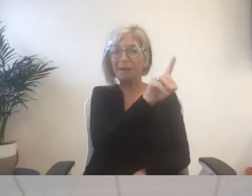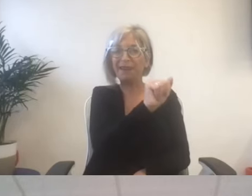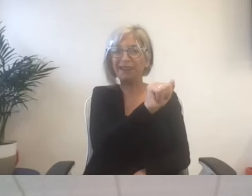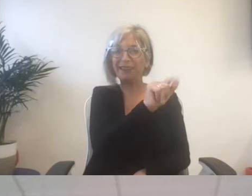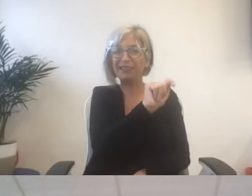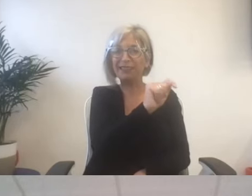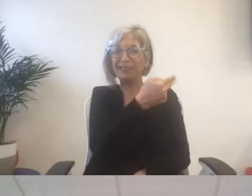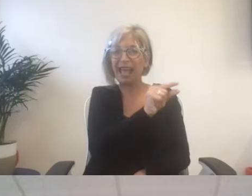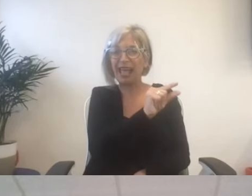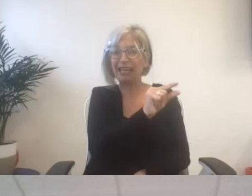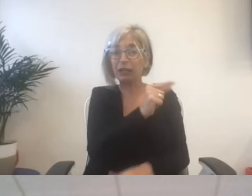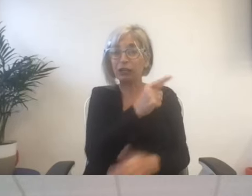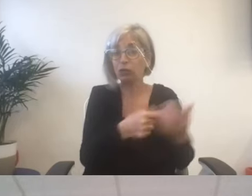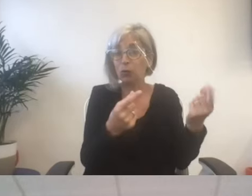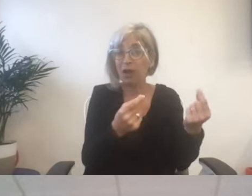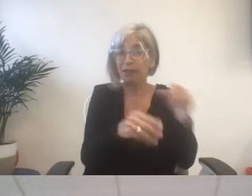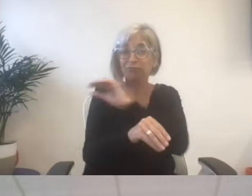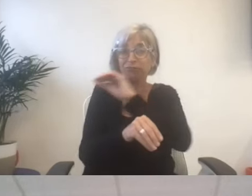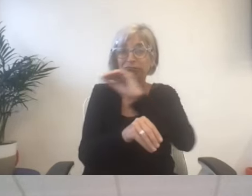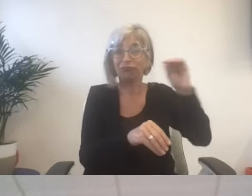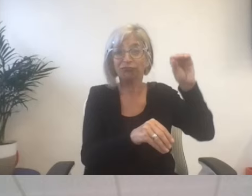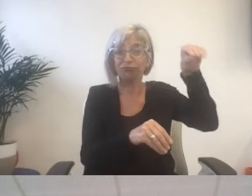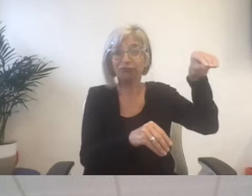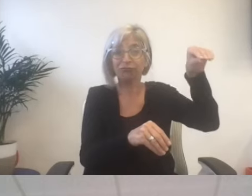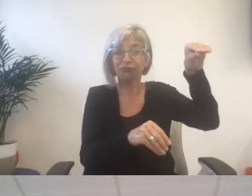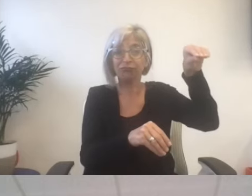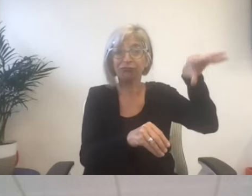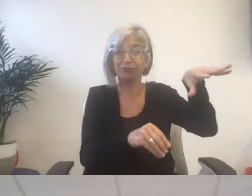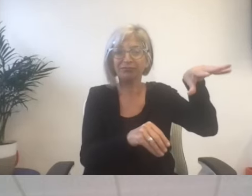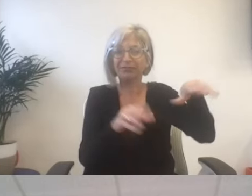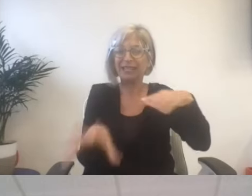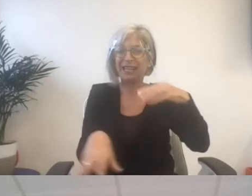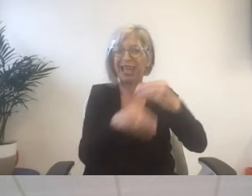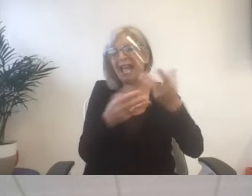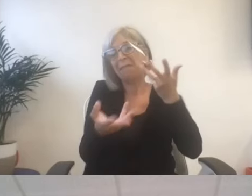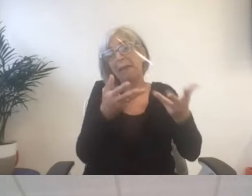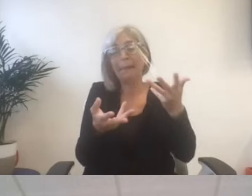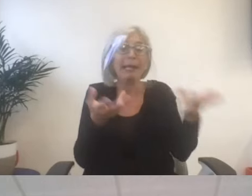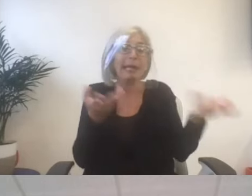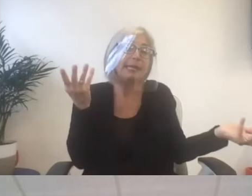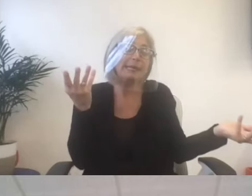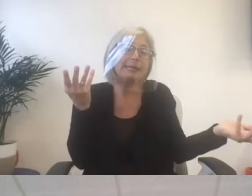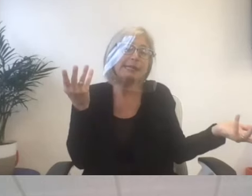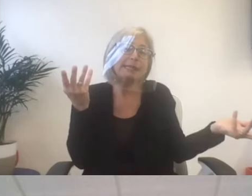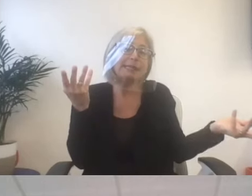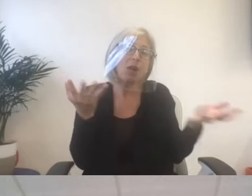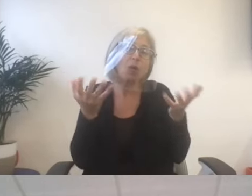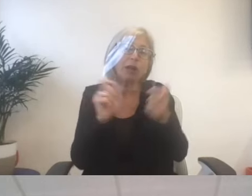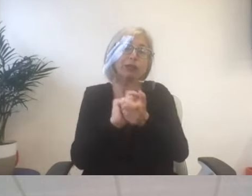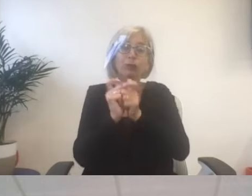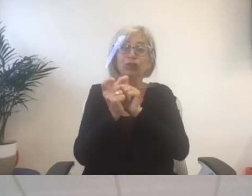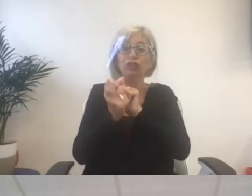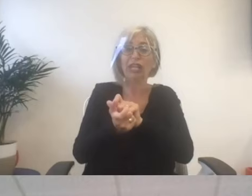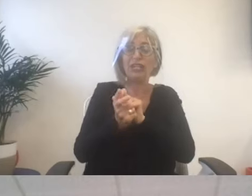we want to do is put that right here. We want to add in, let's say, we want to change